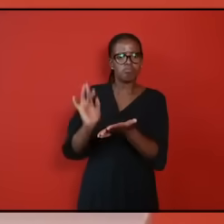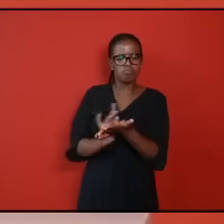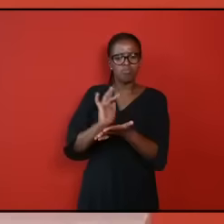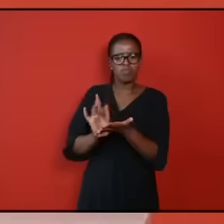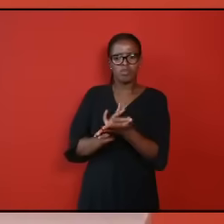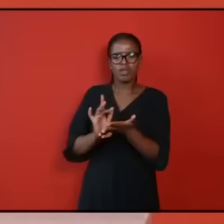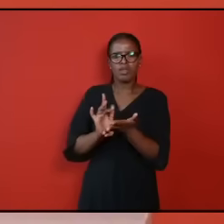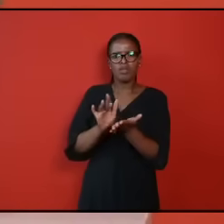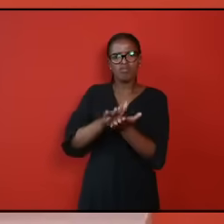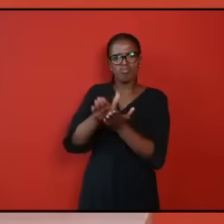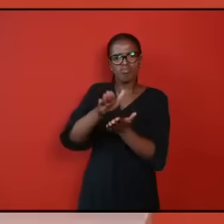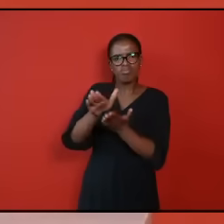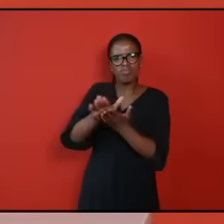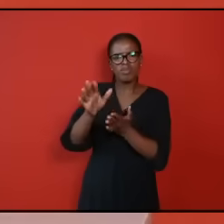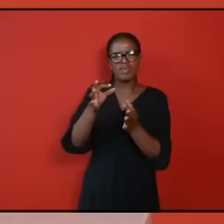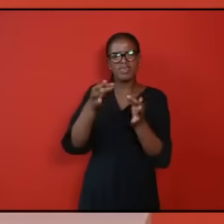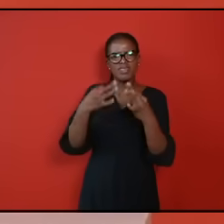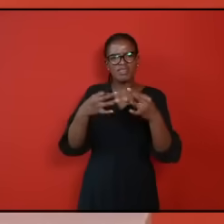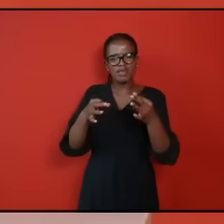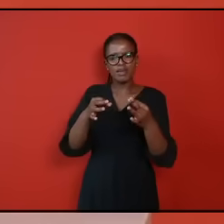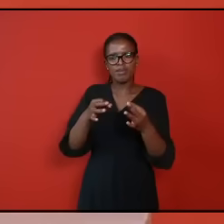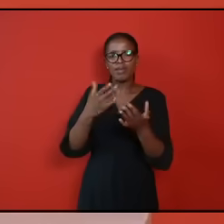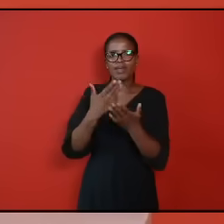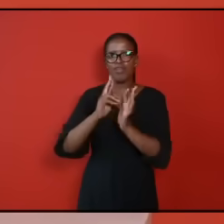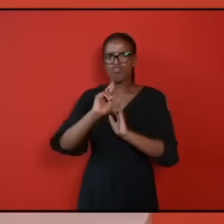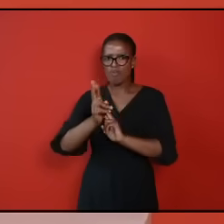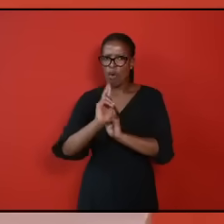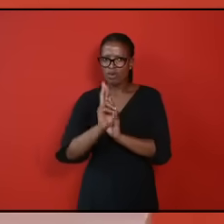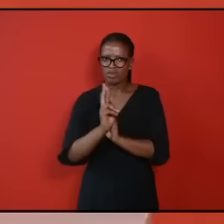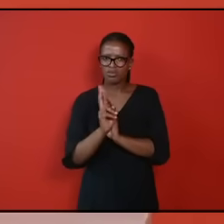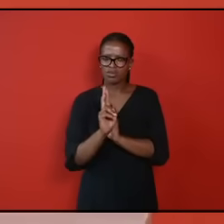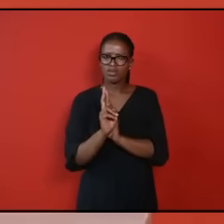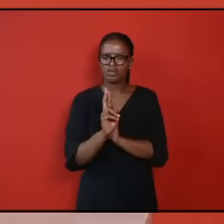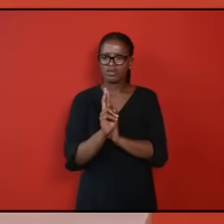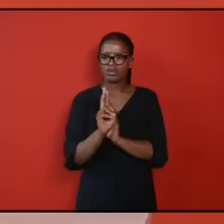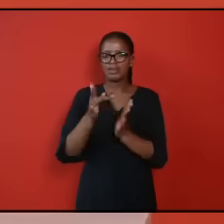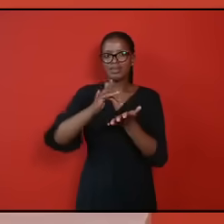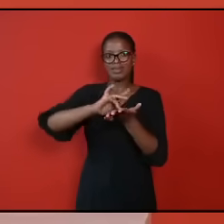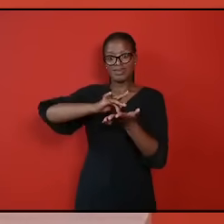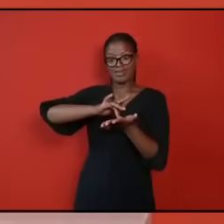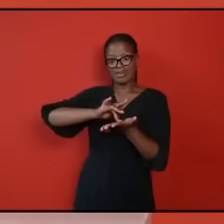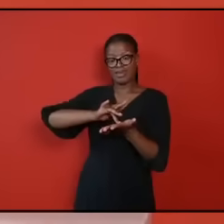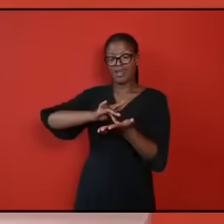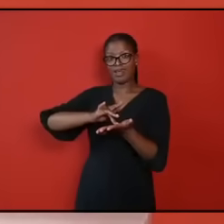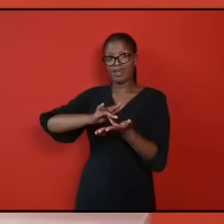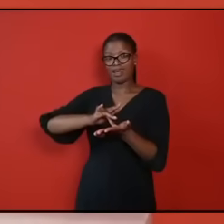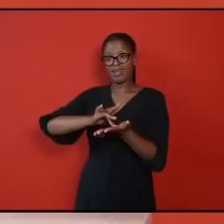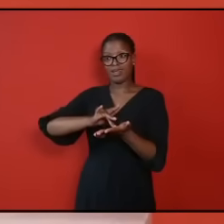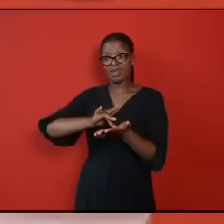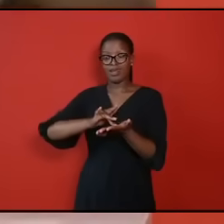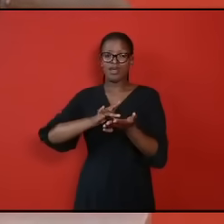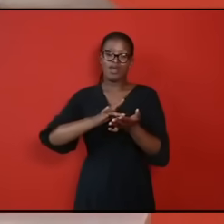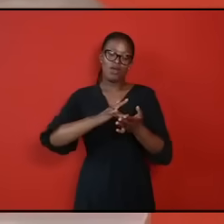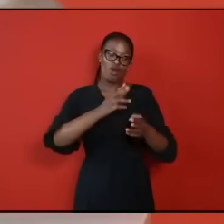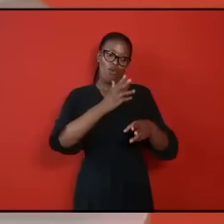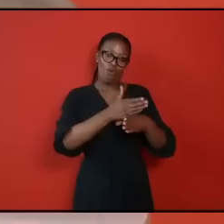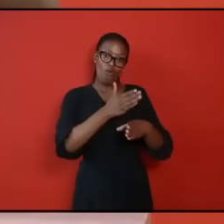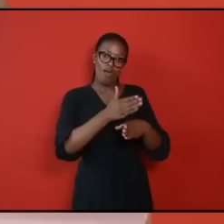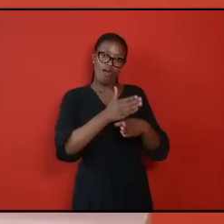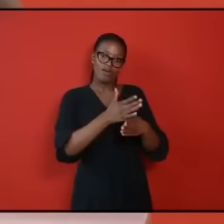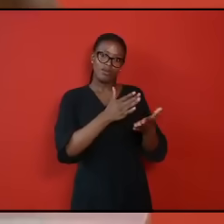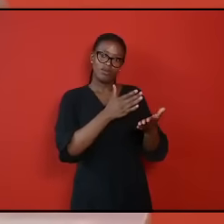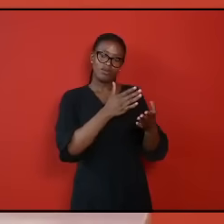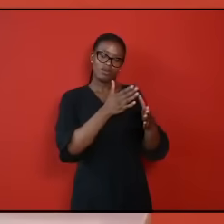slip. It report to the center. And then the work of the center there,